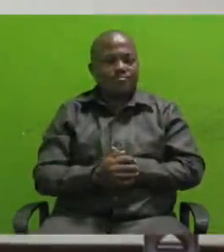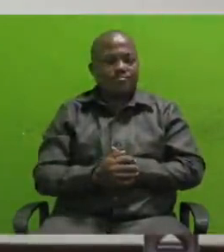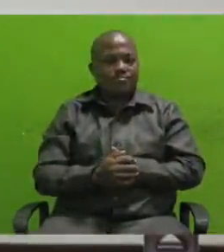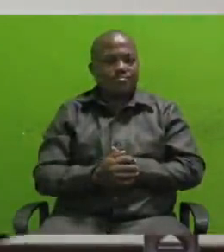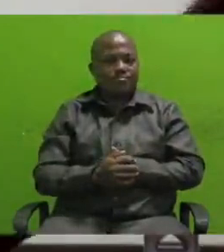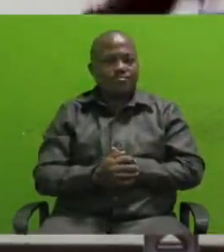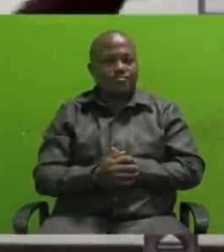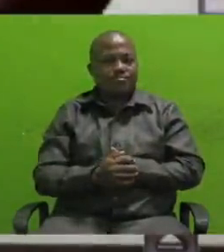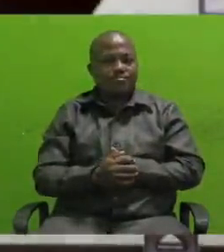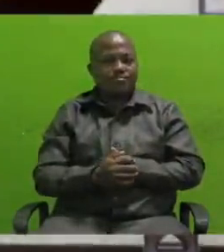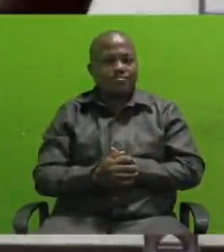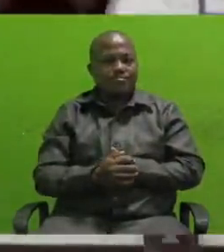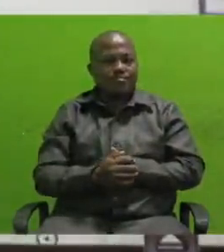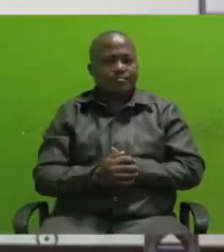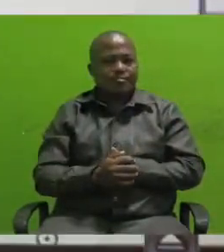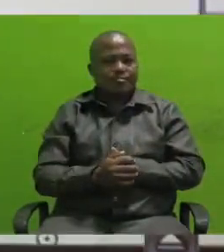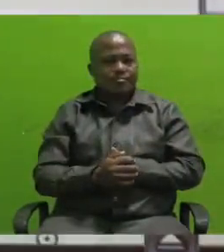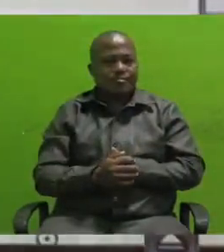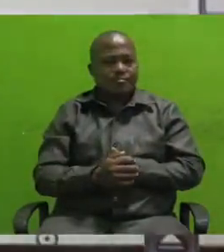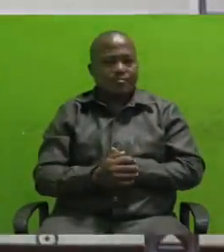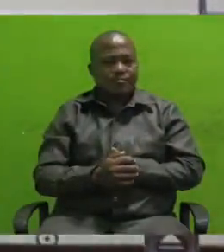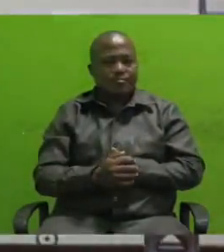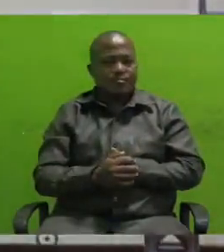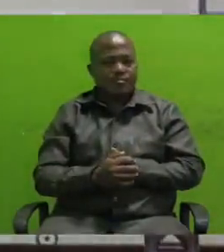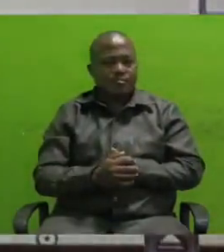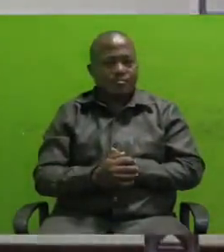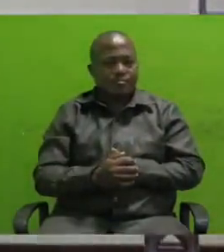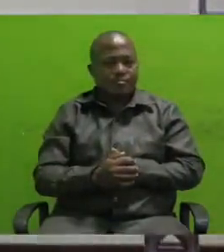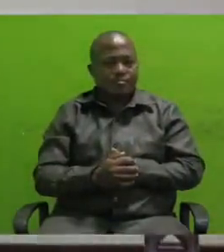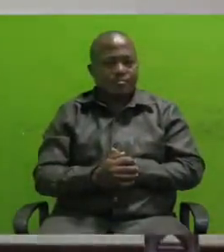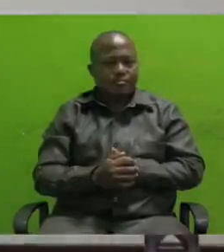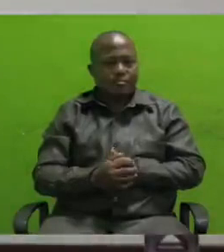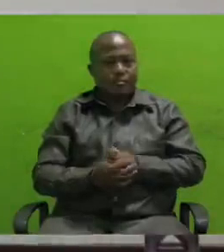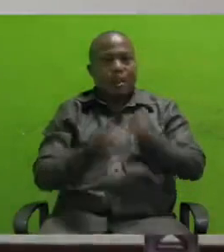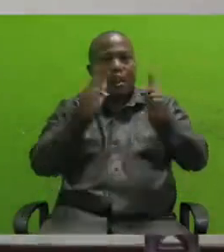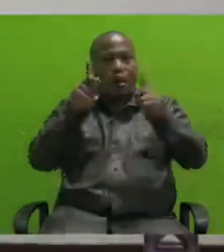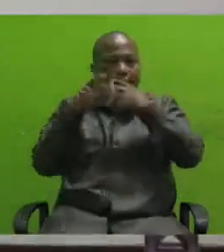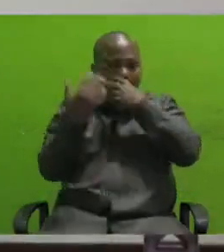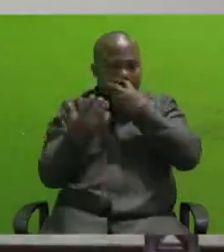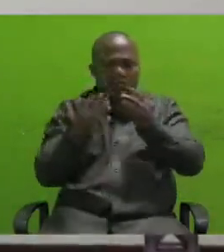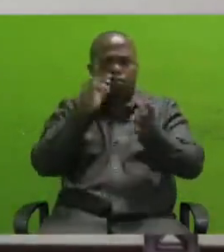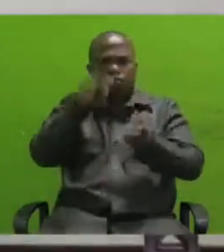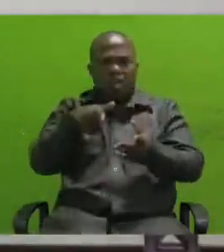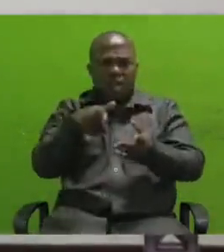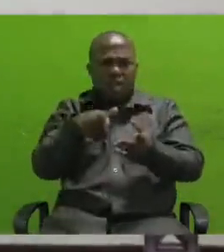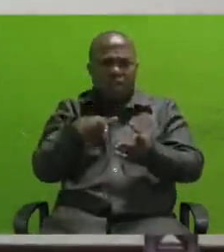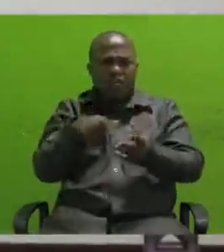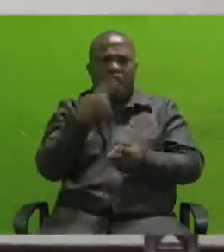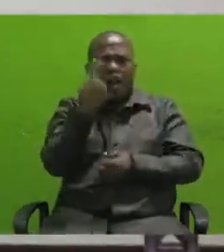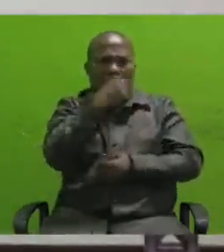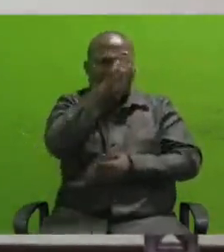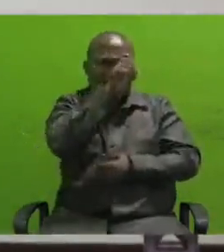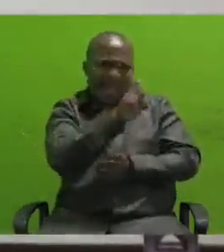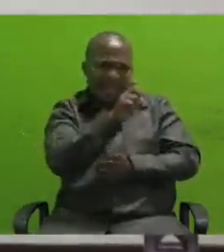okay, so here I'm going to have what? Only x plus 5 out